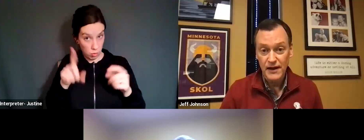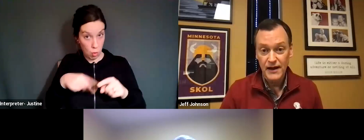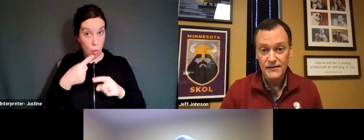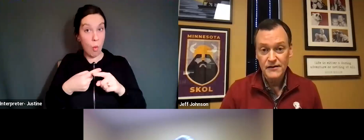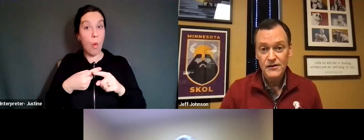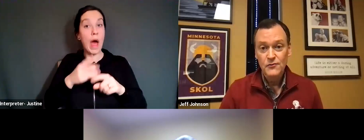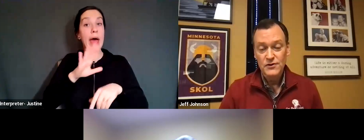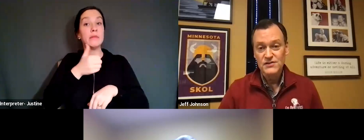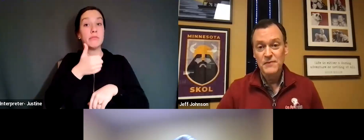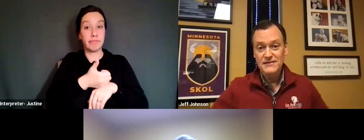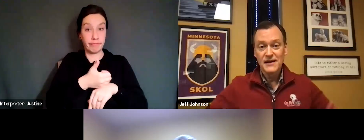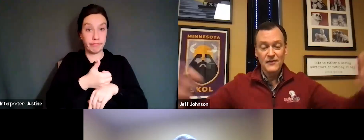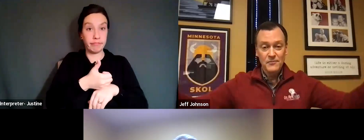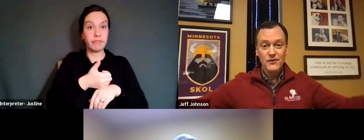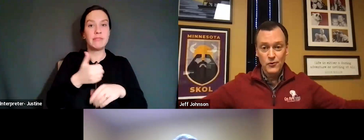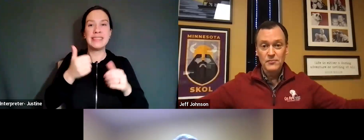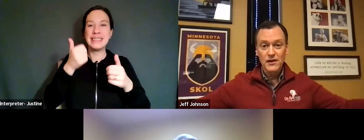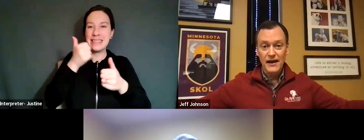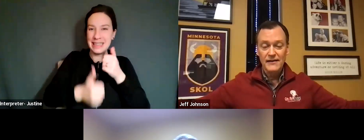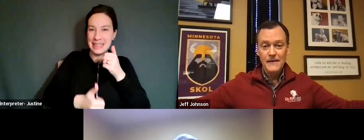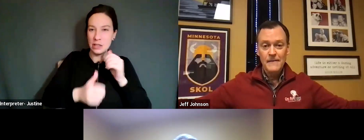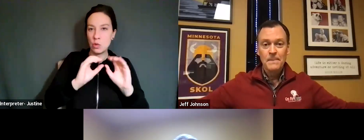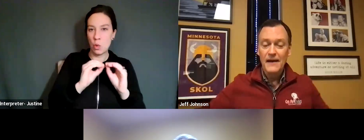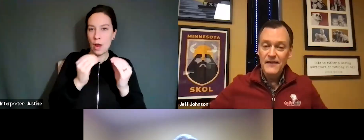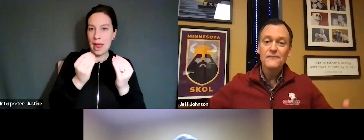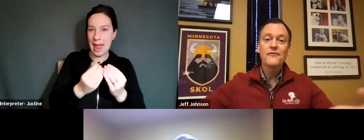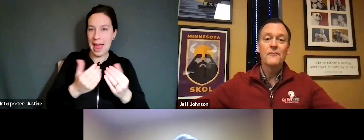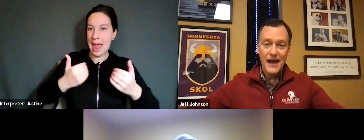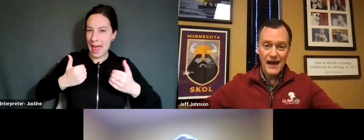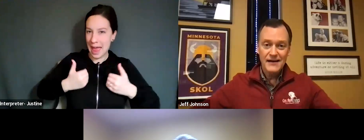work plan, which is based on the bigger work plan.